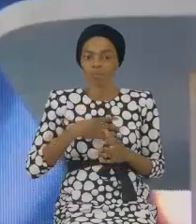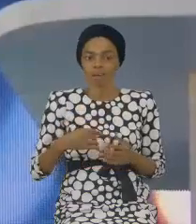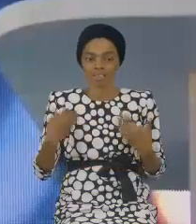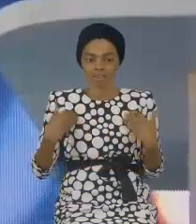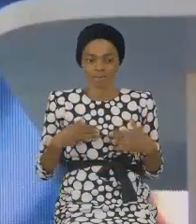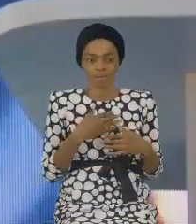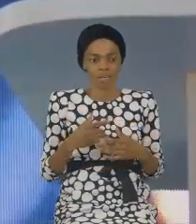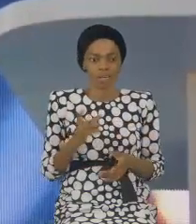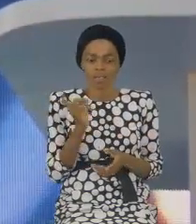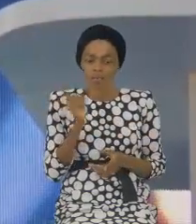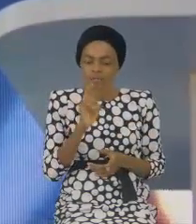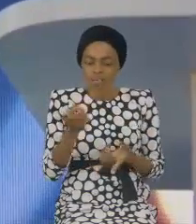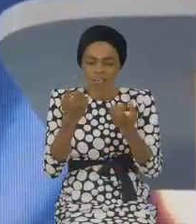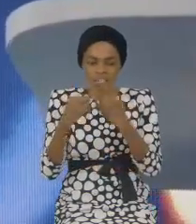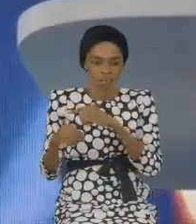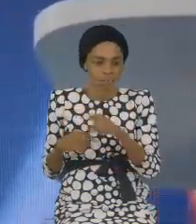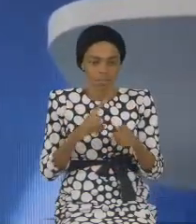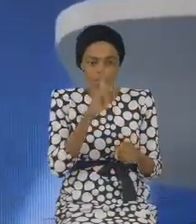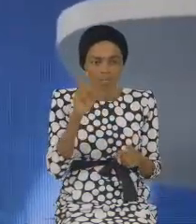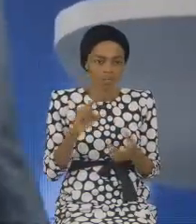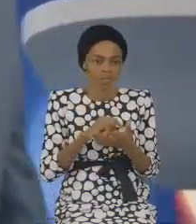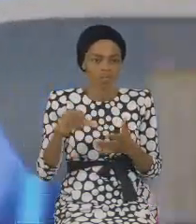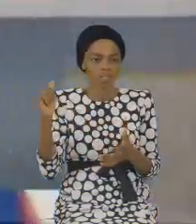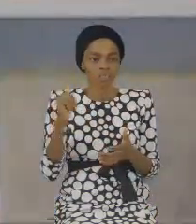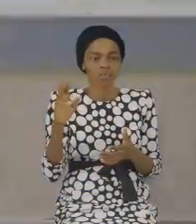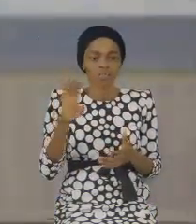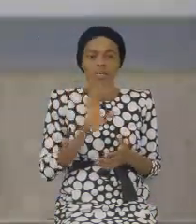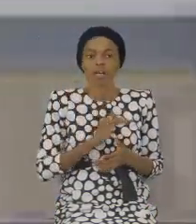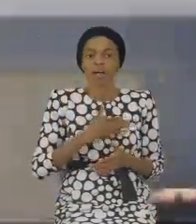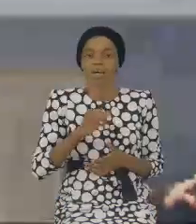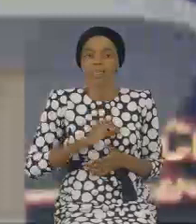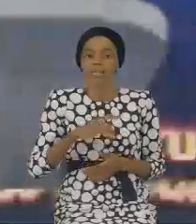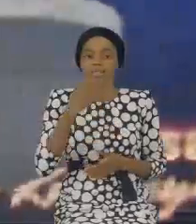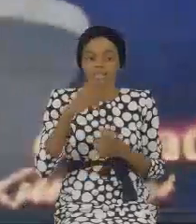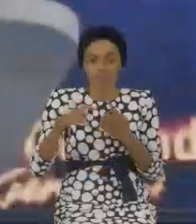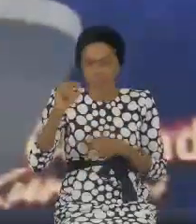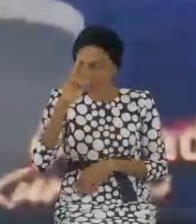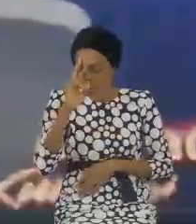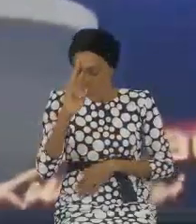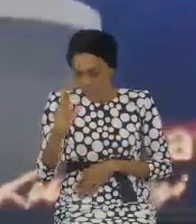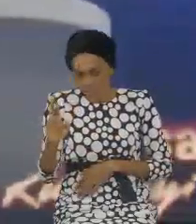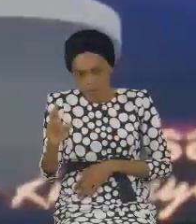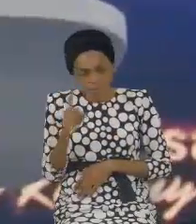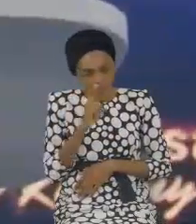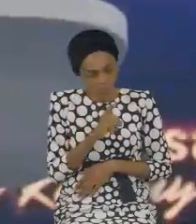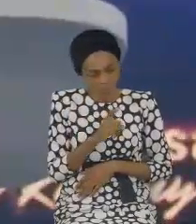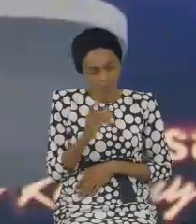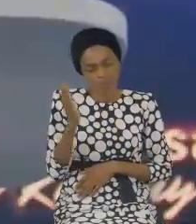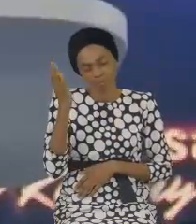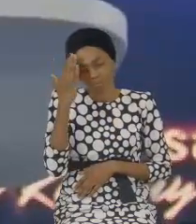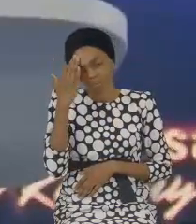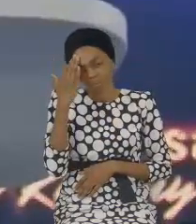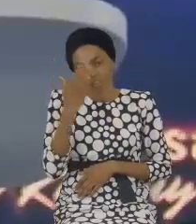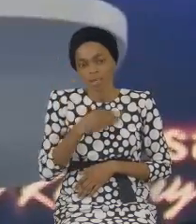whence came they? Verse 14 says, and I said unto him, sir, thou knowest.